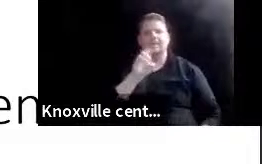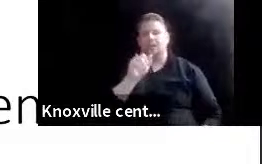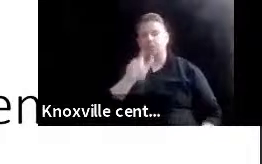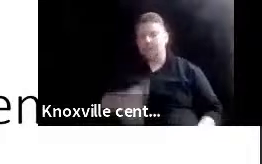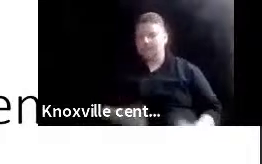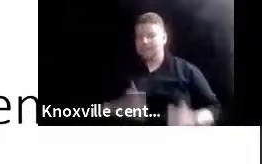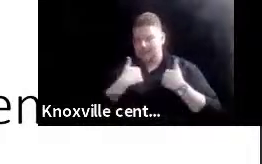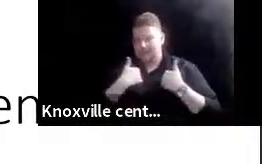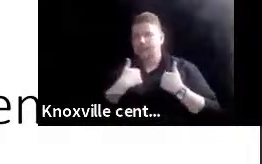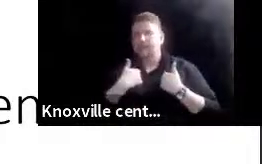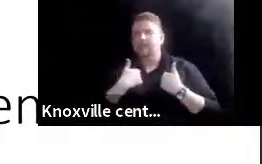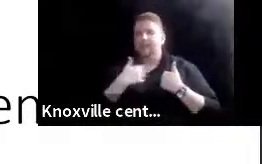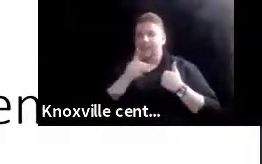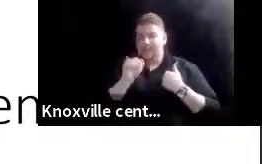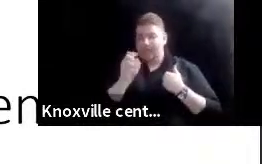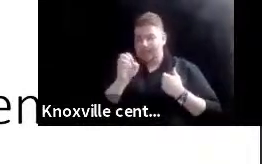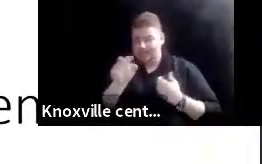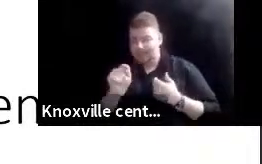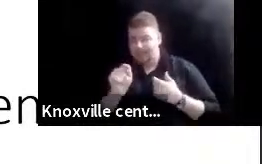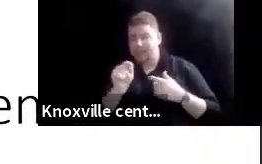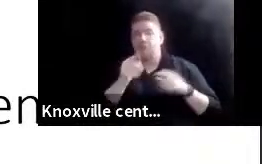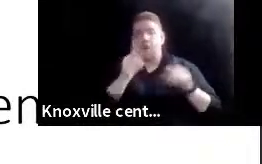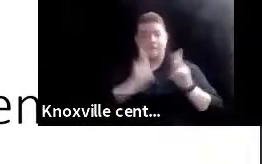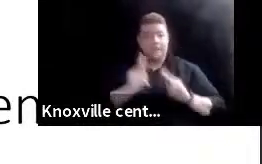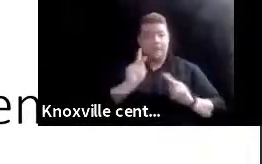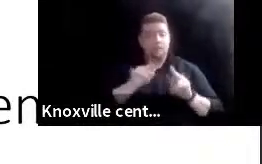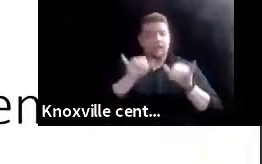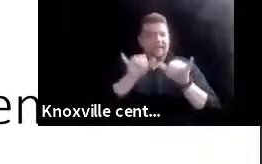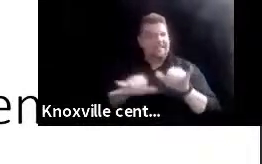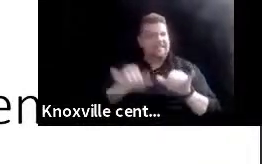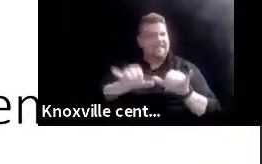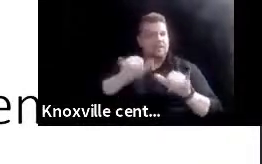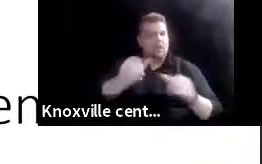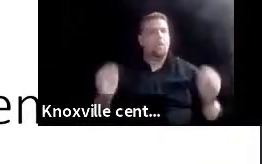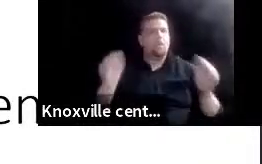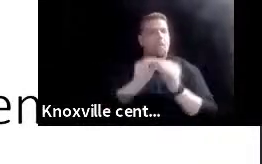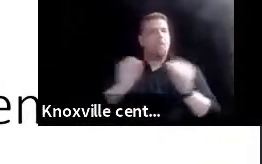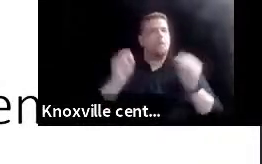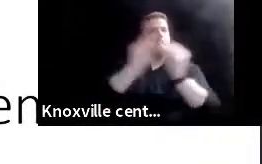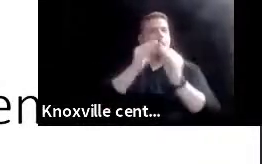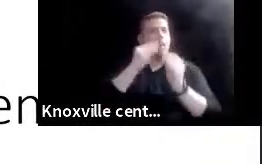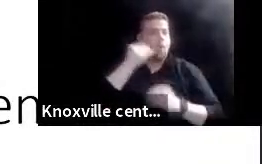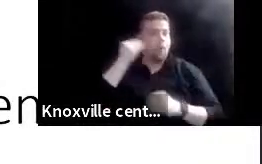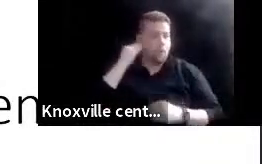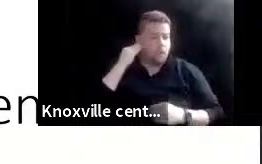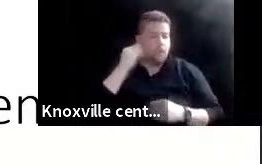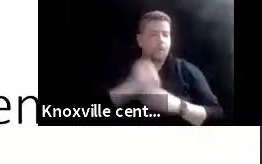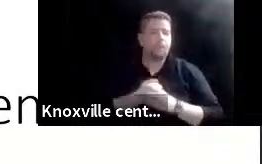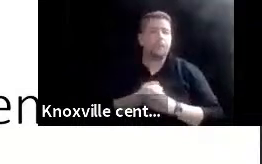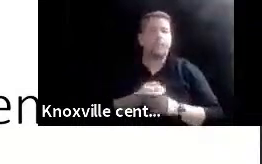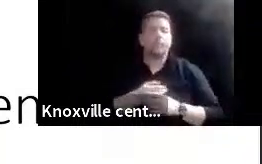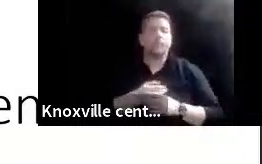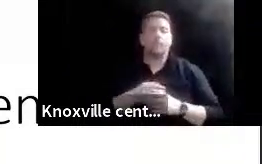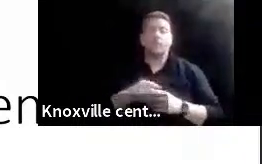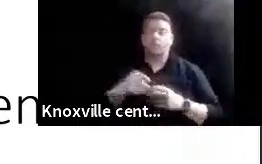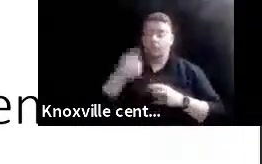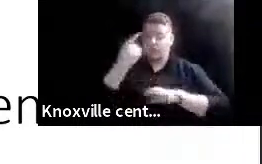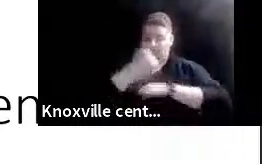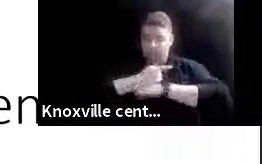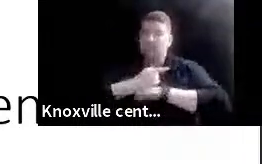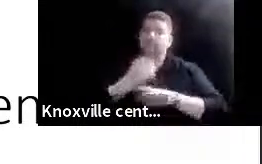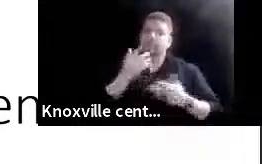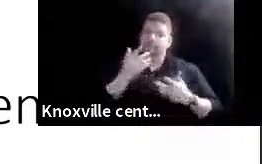above the baseline now. So this is people are spending consistently more time at home. Those days we do see